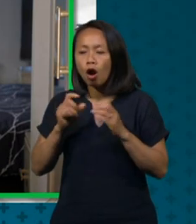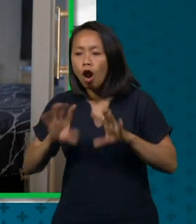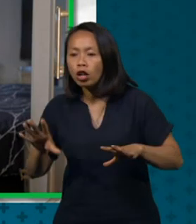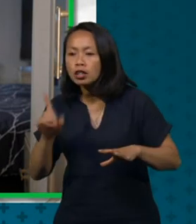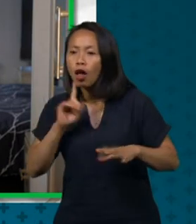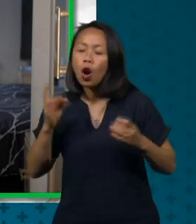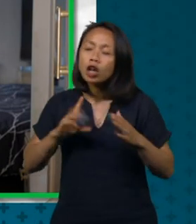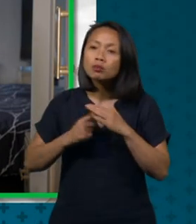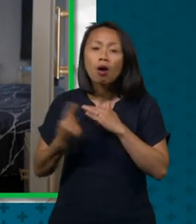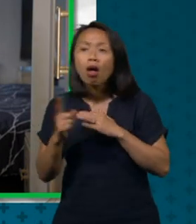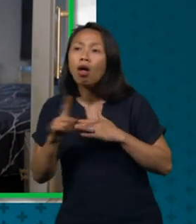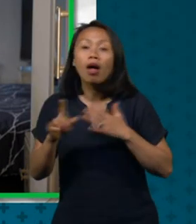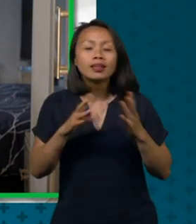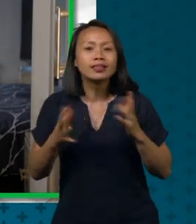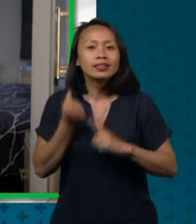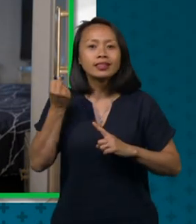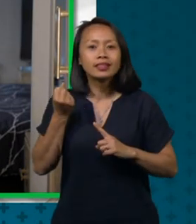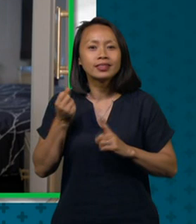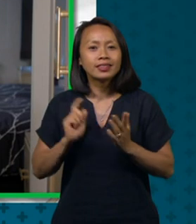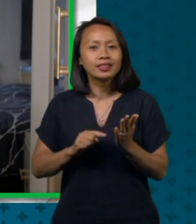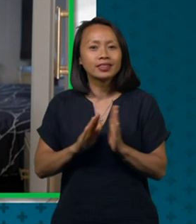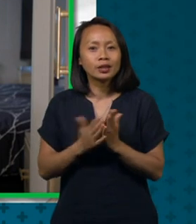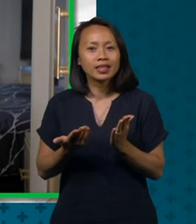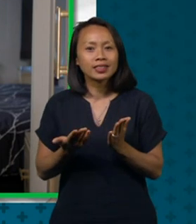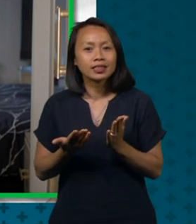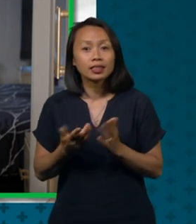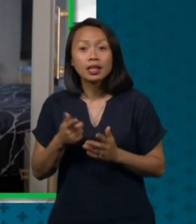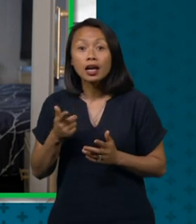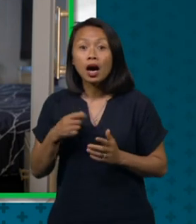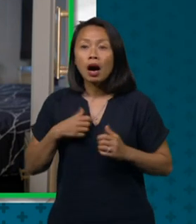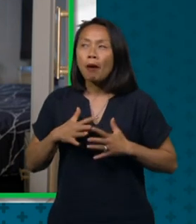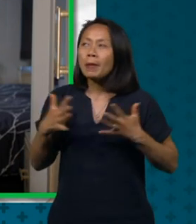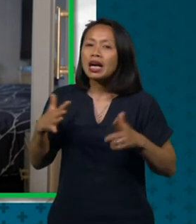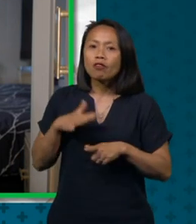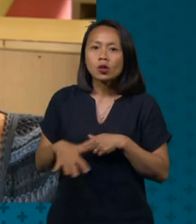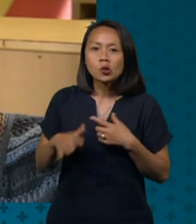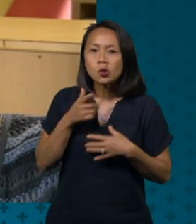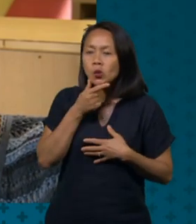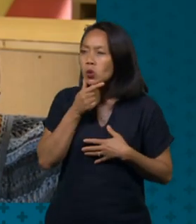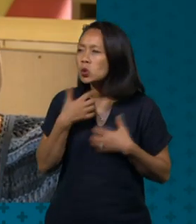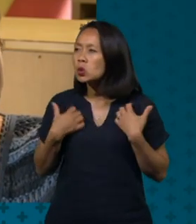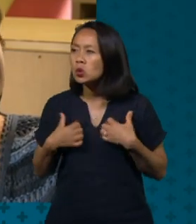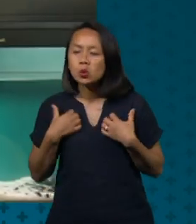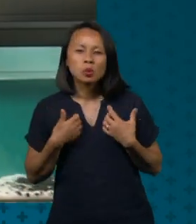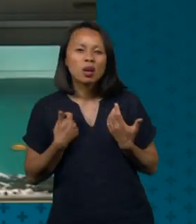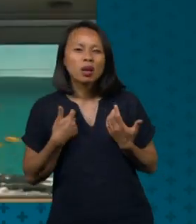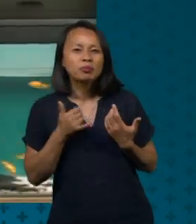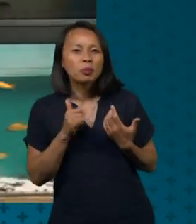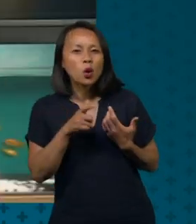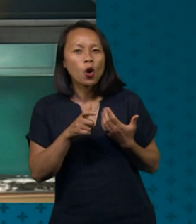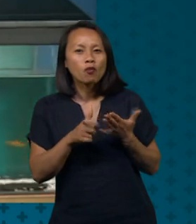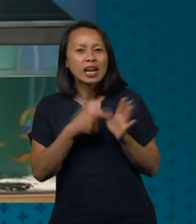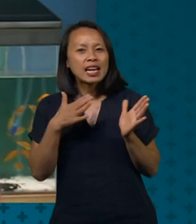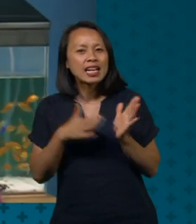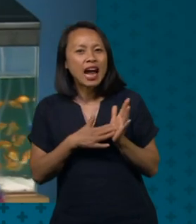next. Ah, my biggest influence. That's an interesting one. I could have gone for Cam. She's taught me loads. Tracy's the